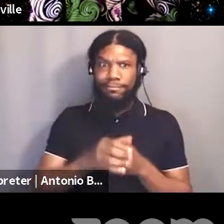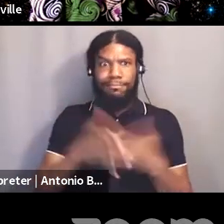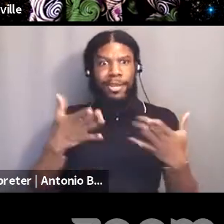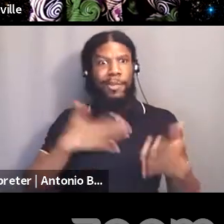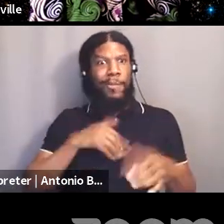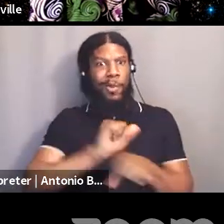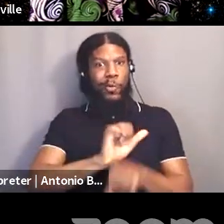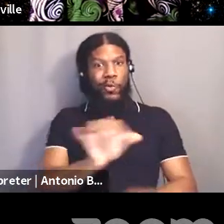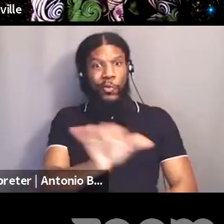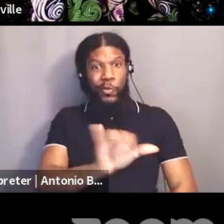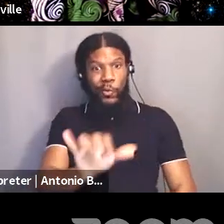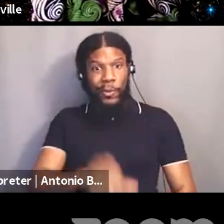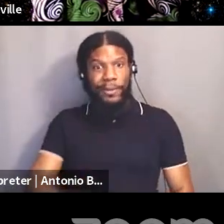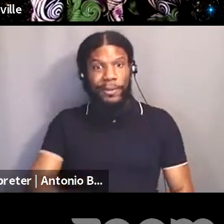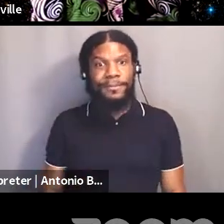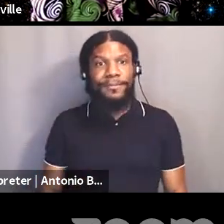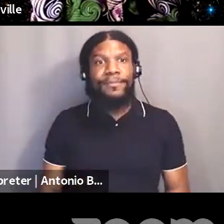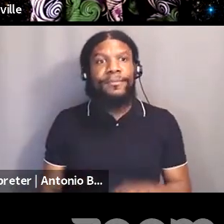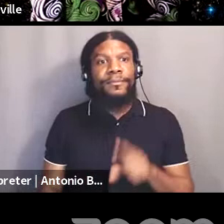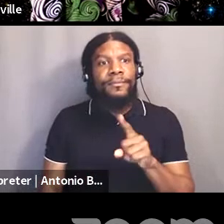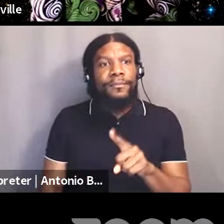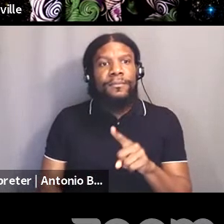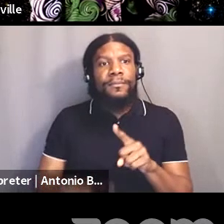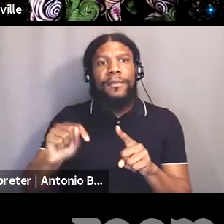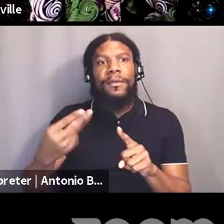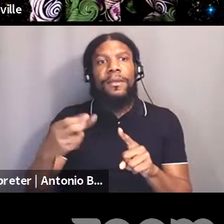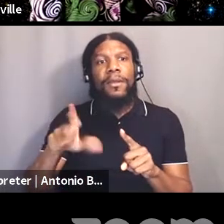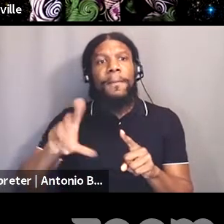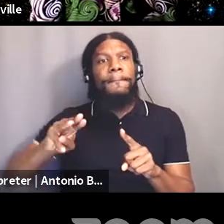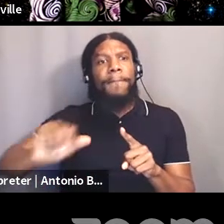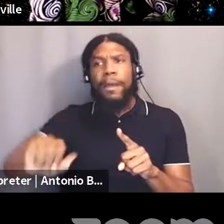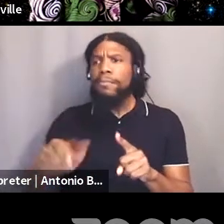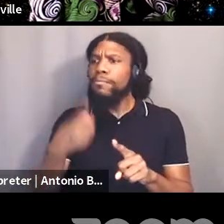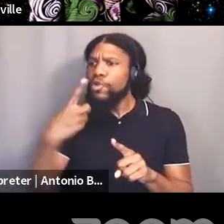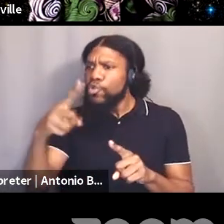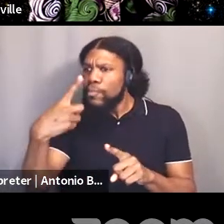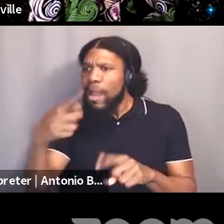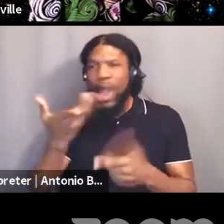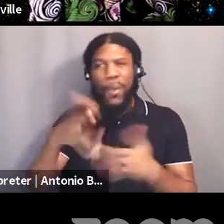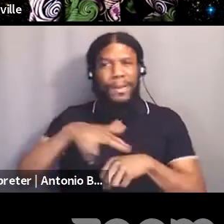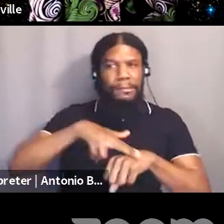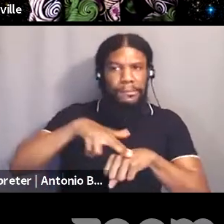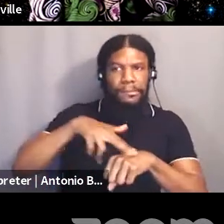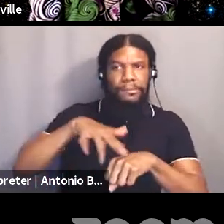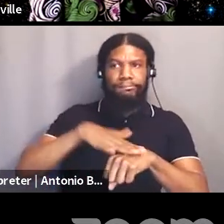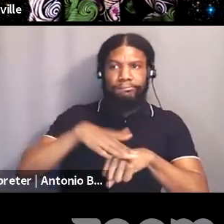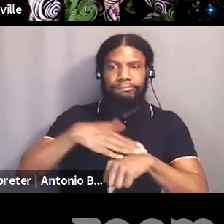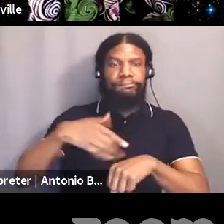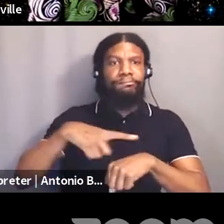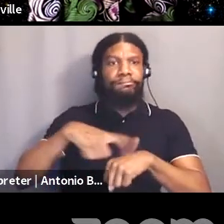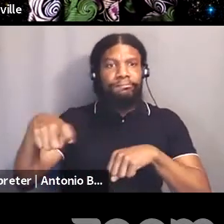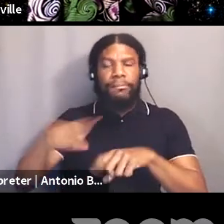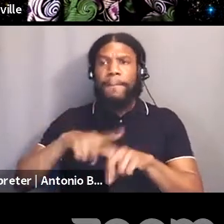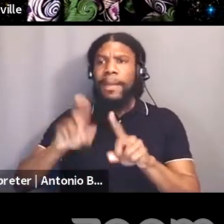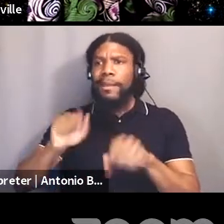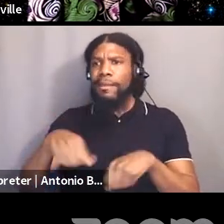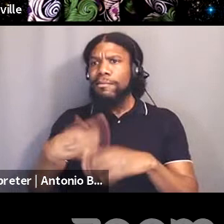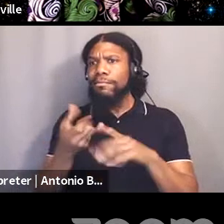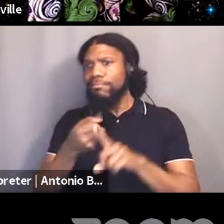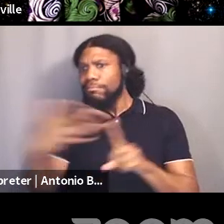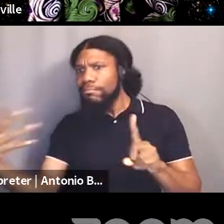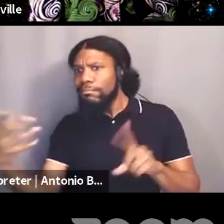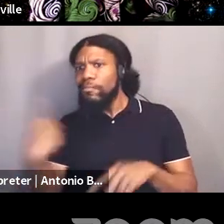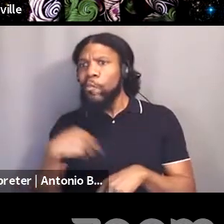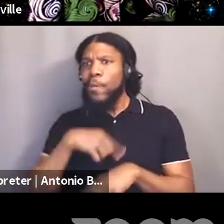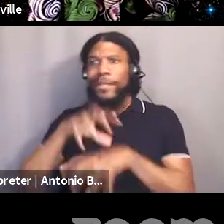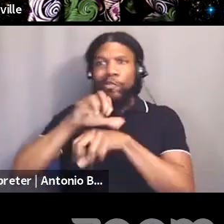And I'd love for you to you touched on this, but I'd love for you to expand a little more because, you know, we are used to a contemporary